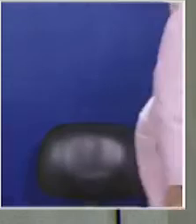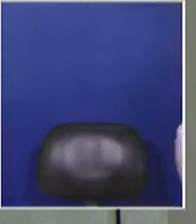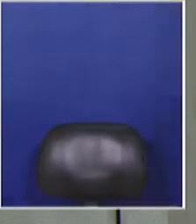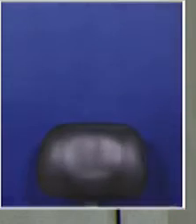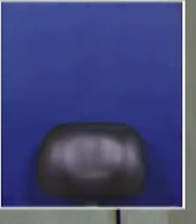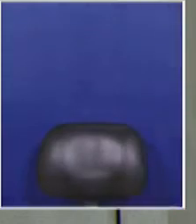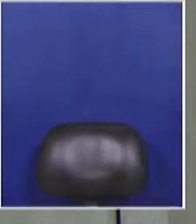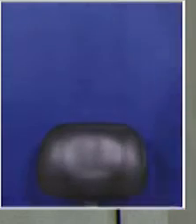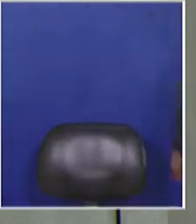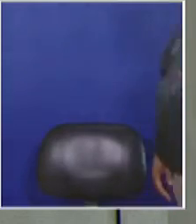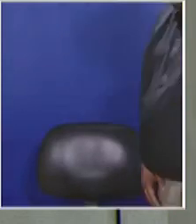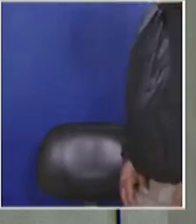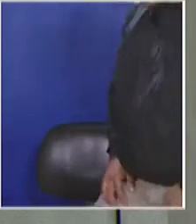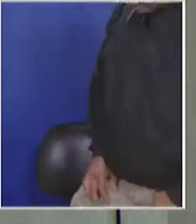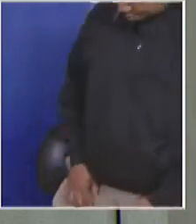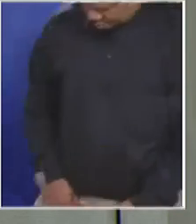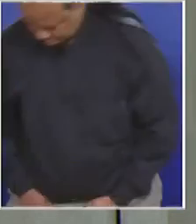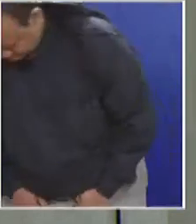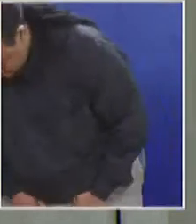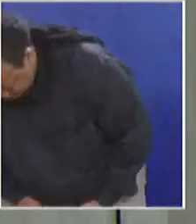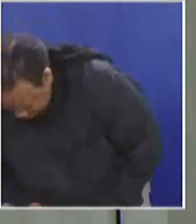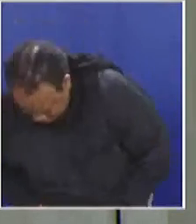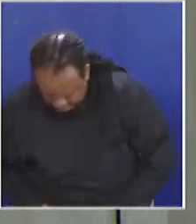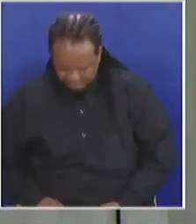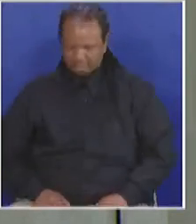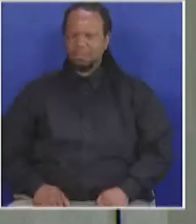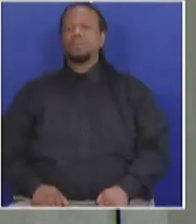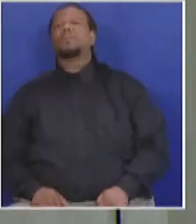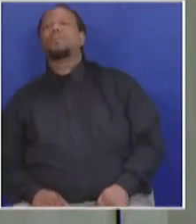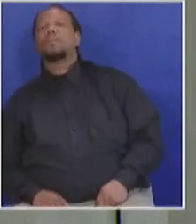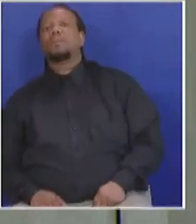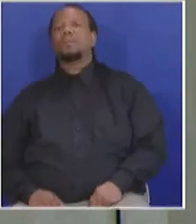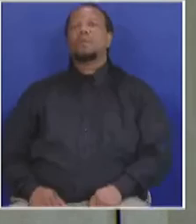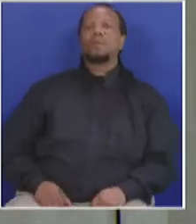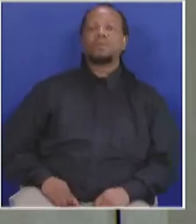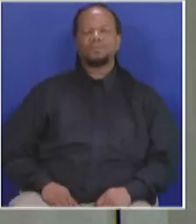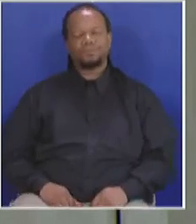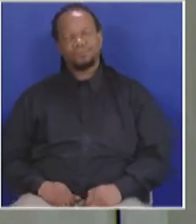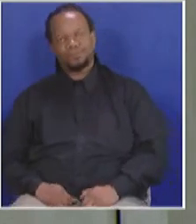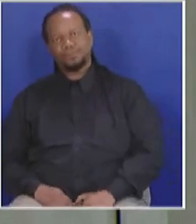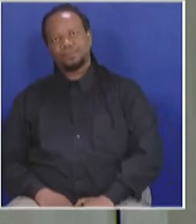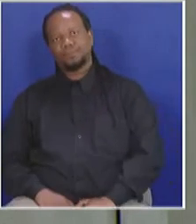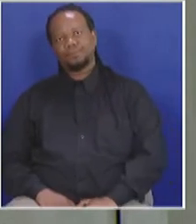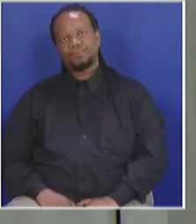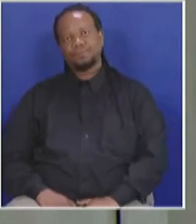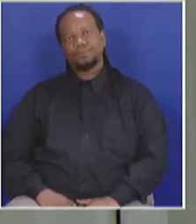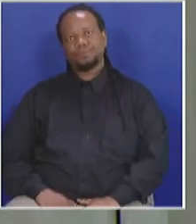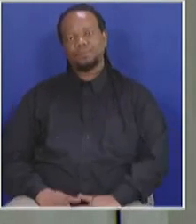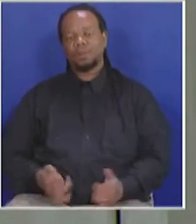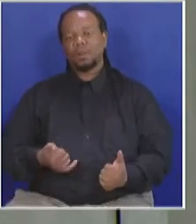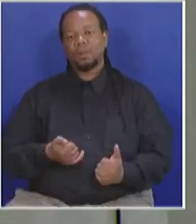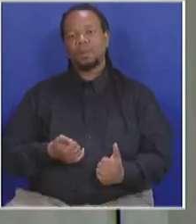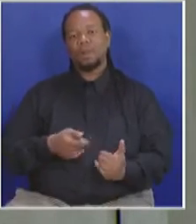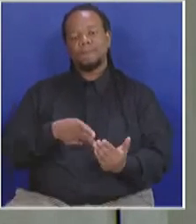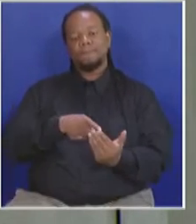medium-term strategic framework of 2014-2019, we shall continue to expand our road network. Some of the projects we have